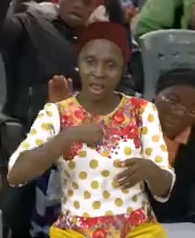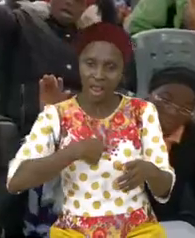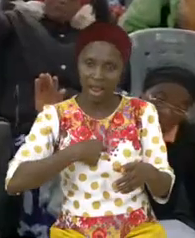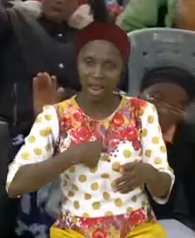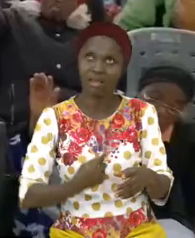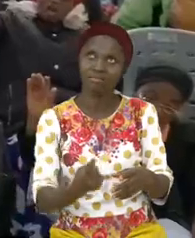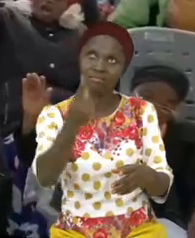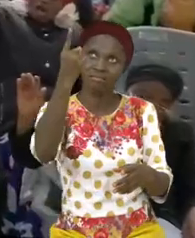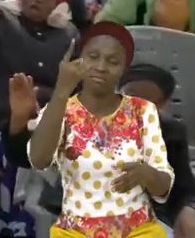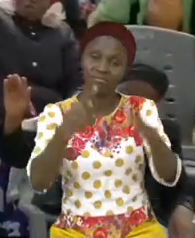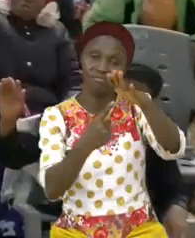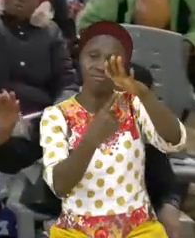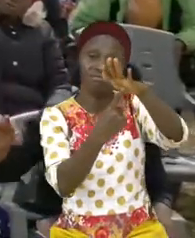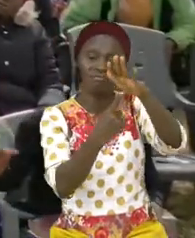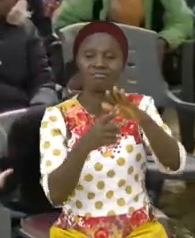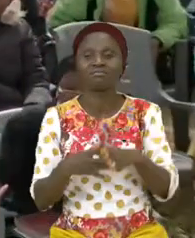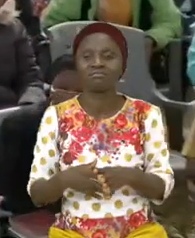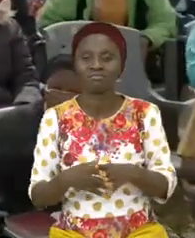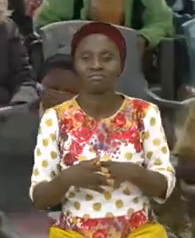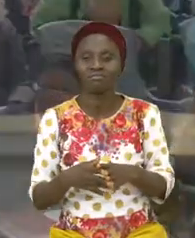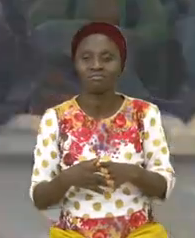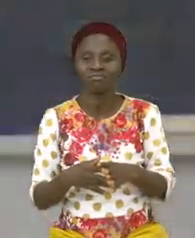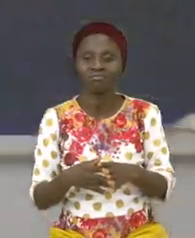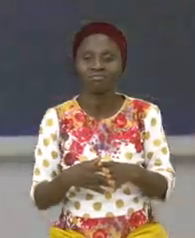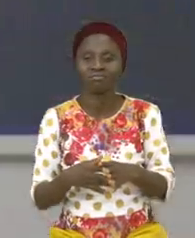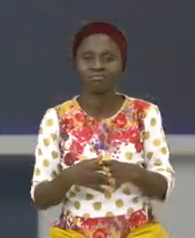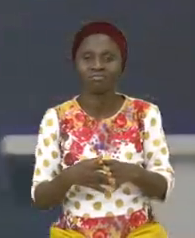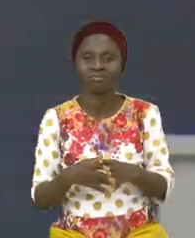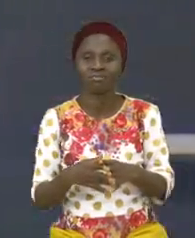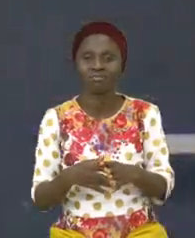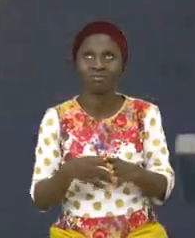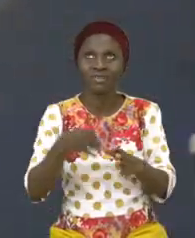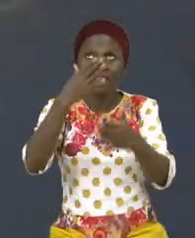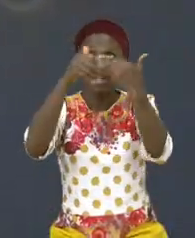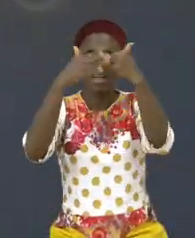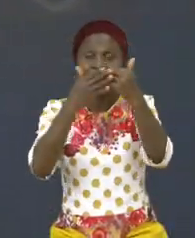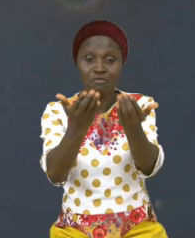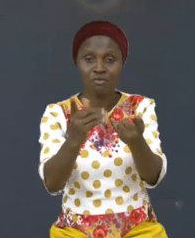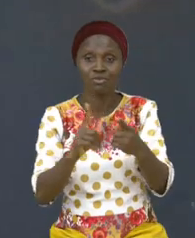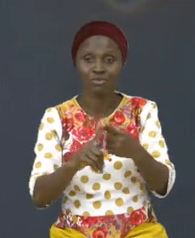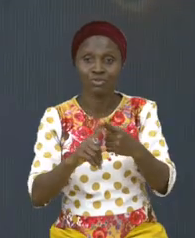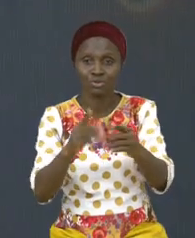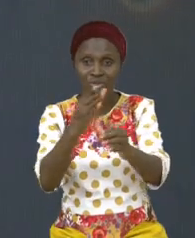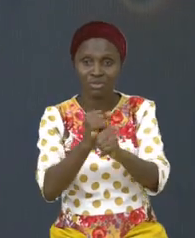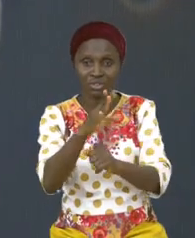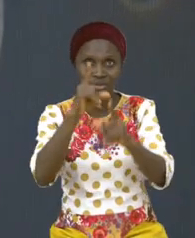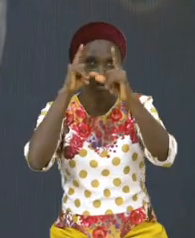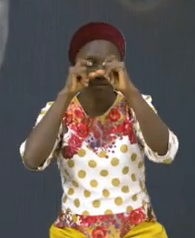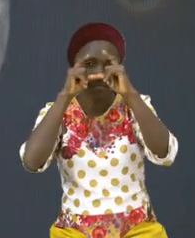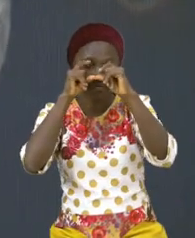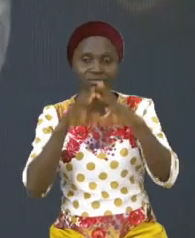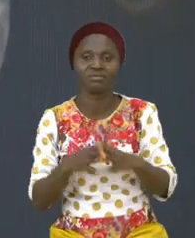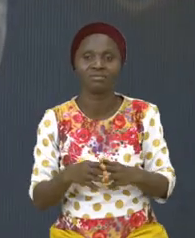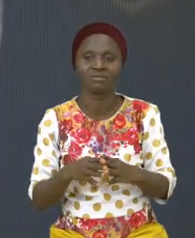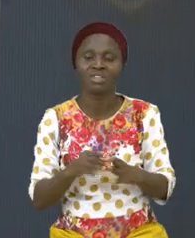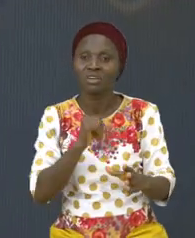top. Stay there, stay there, stay there. Heaven wants to take your picture. Not when you are down below, but while